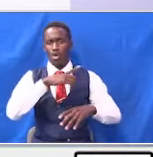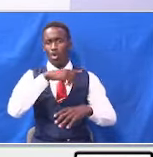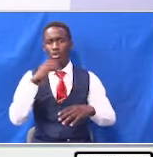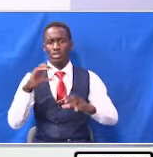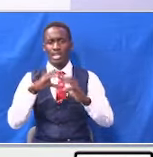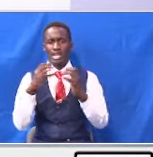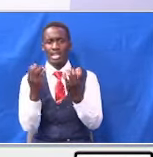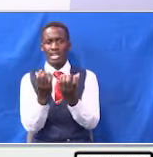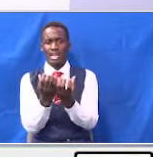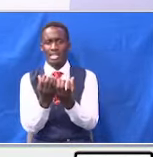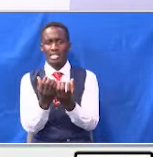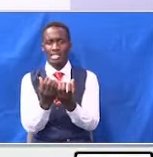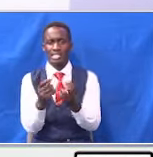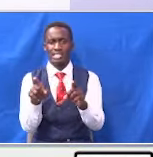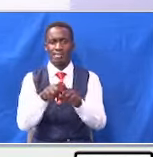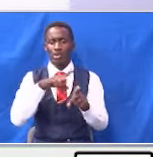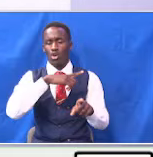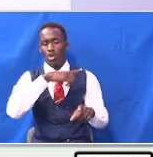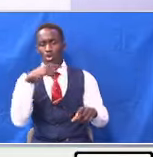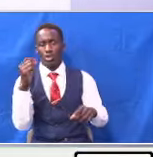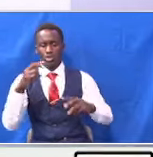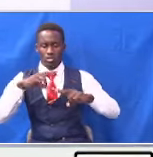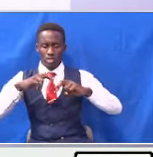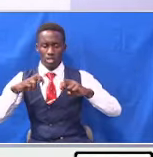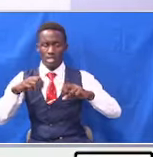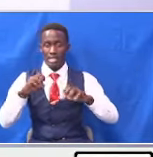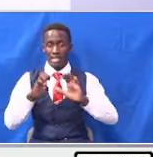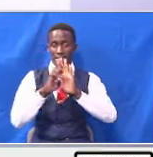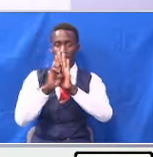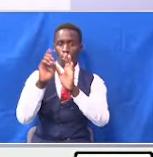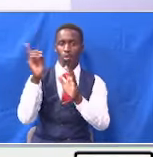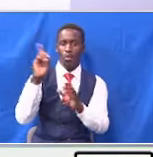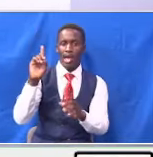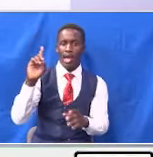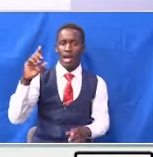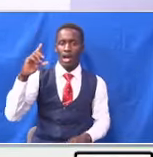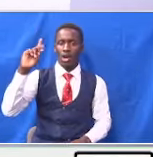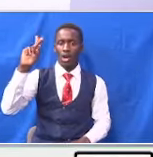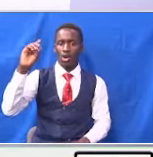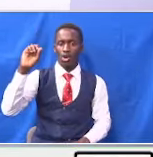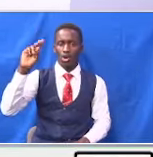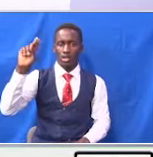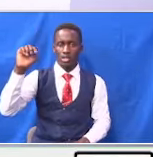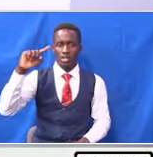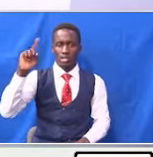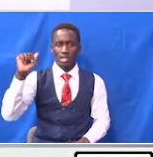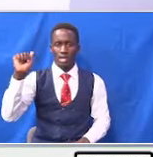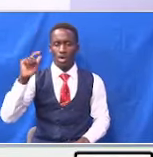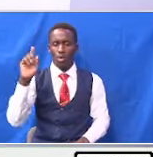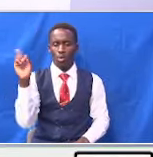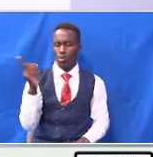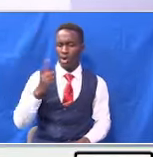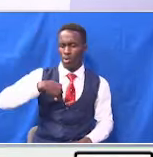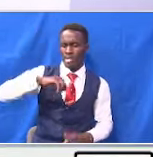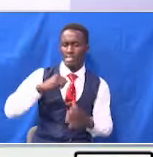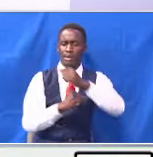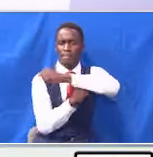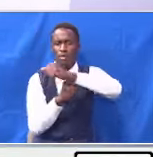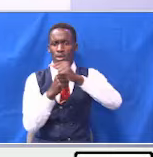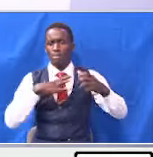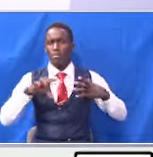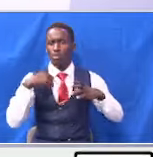to places such as, for example, Konza, Technopolis, where we are supporting young people who have small startup ideas that they want to take to